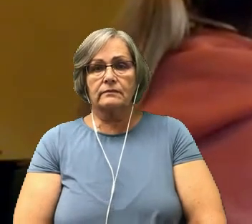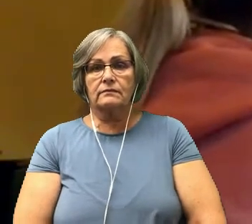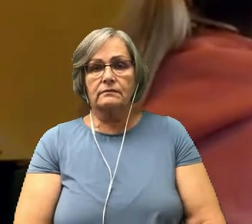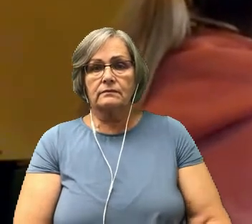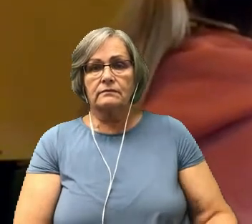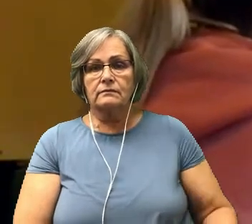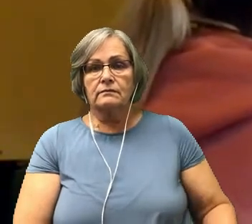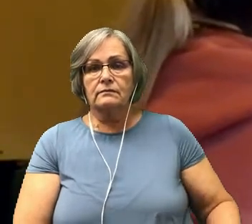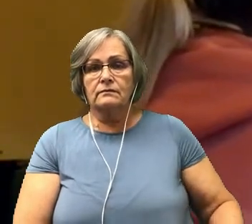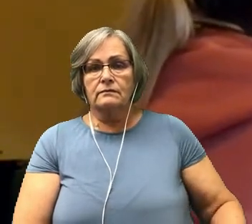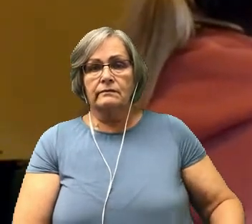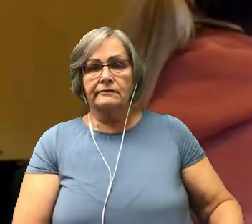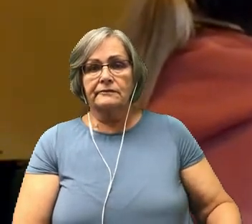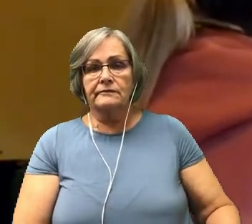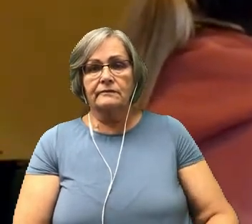from